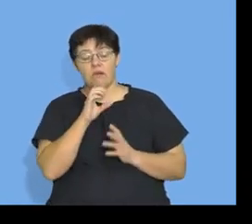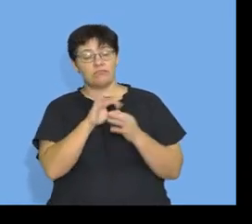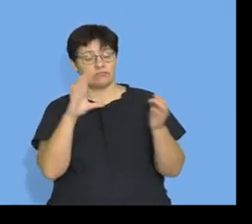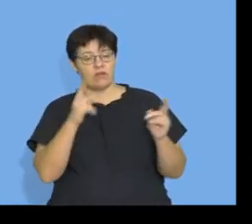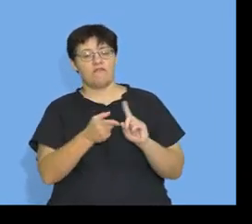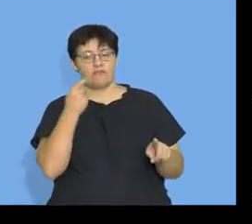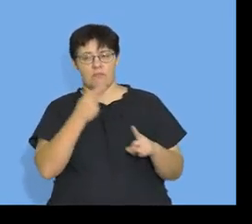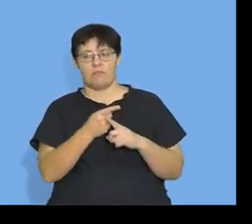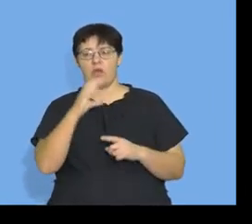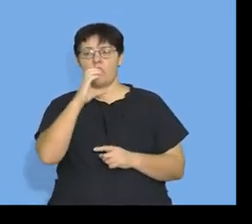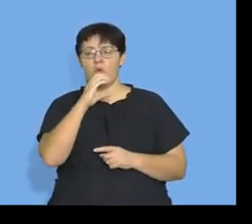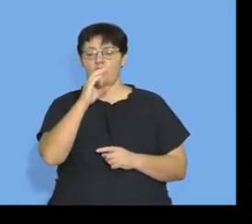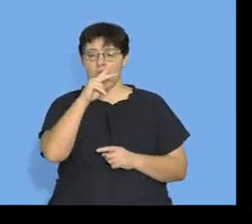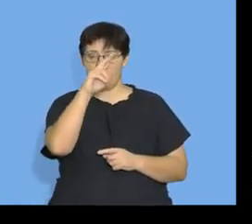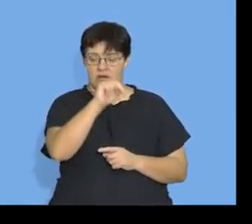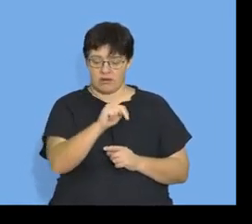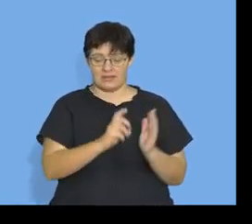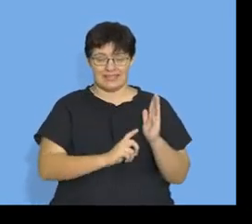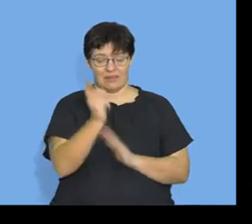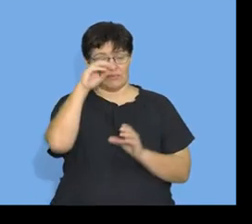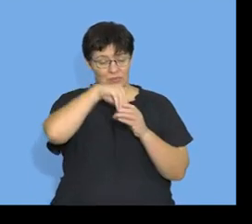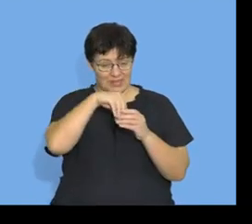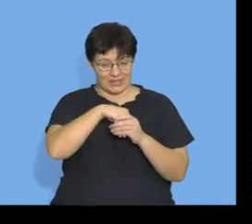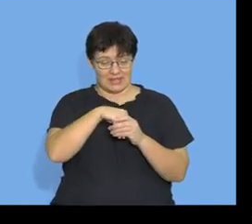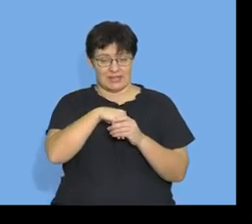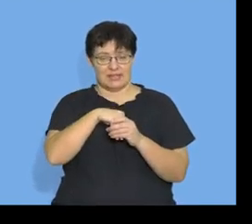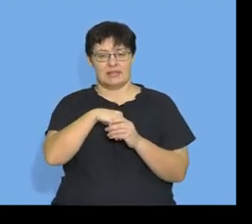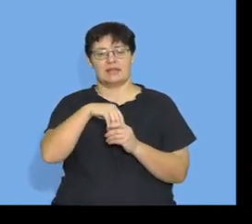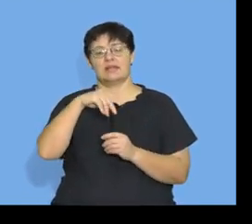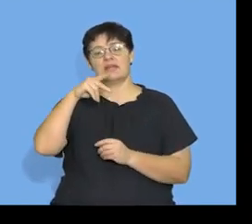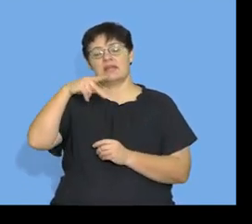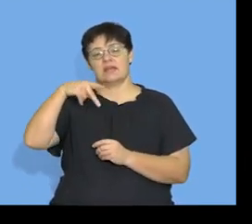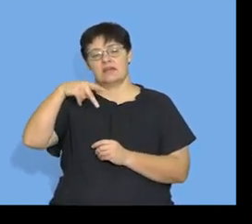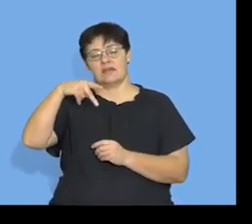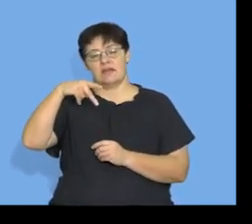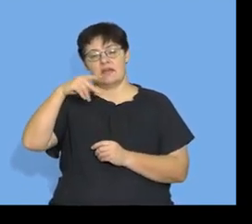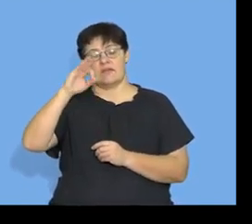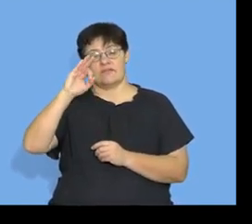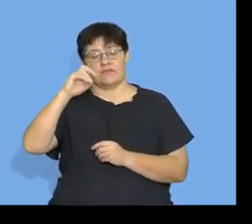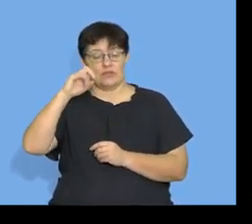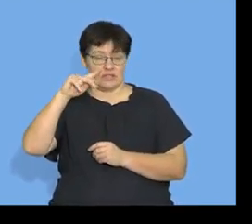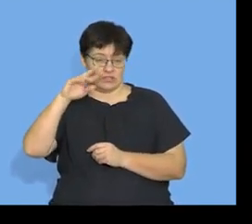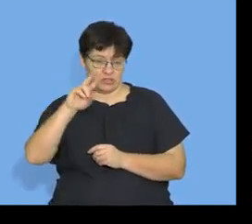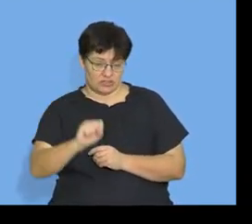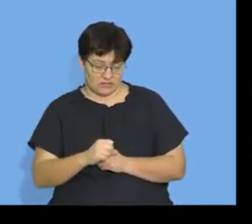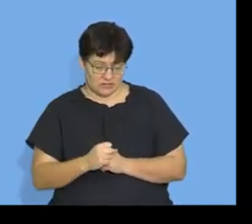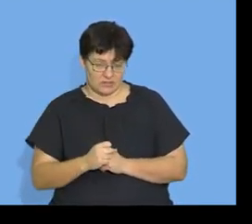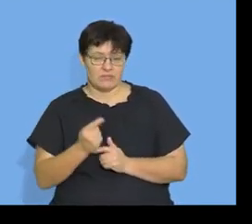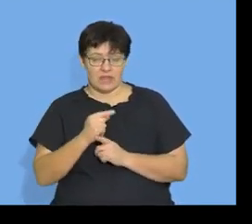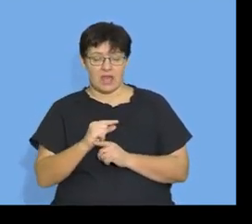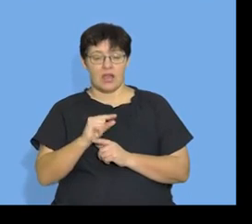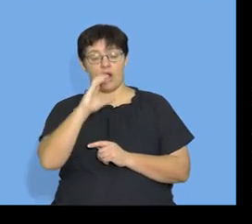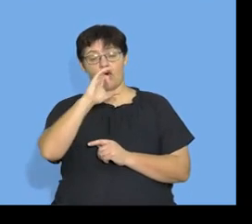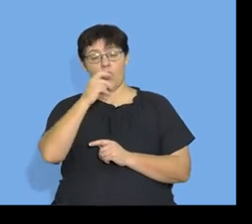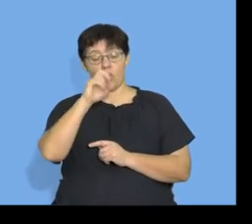that's again released from the chorion developing within the fetus. So when the fetus develops, we find that there's the